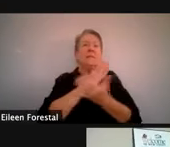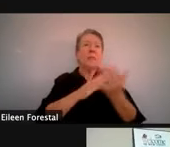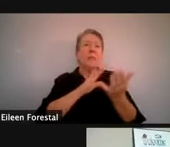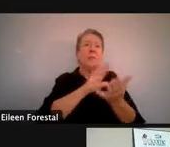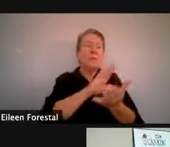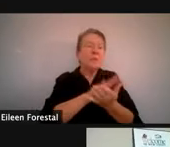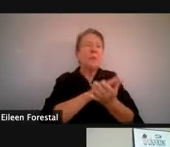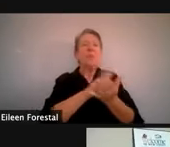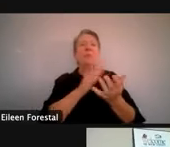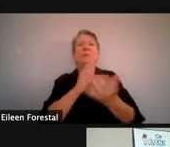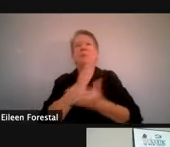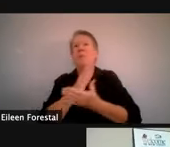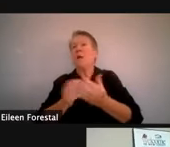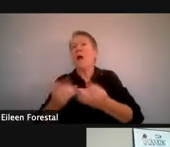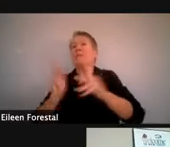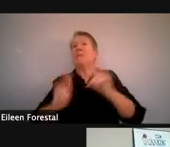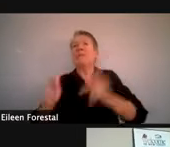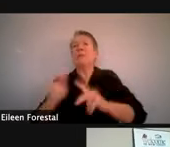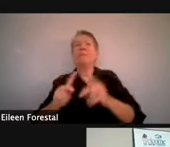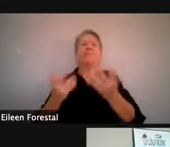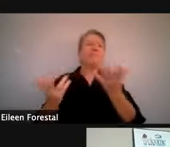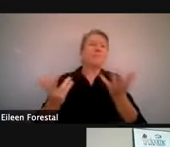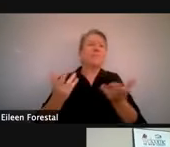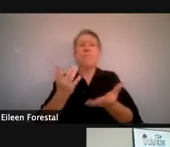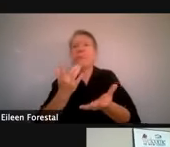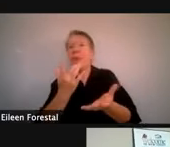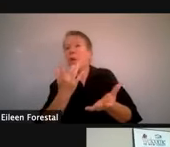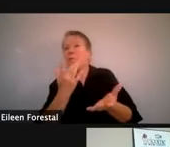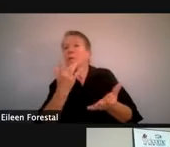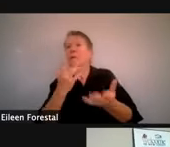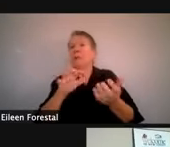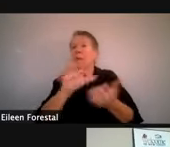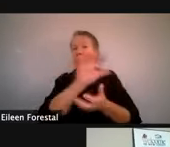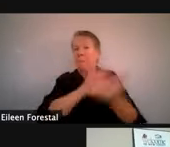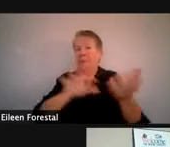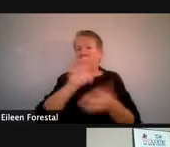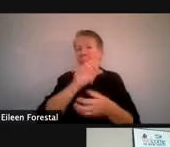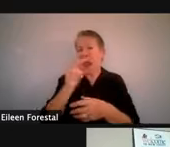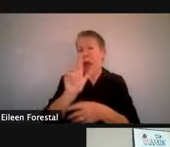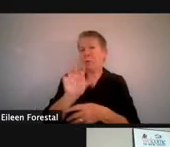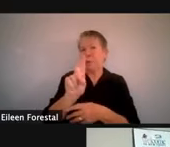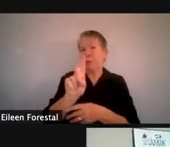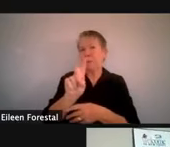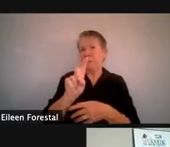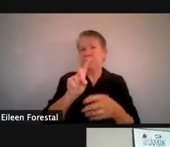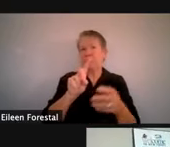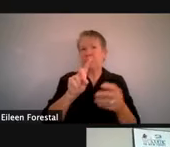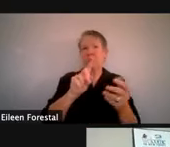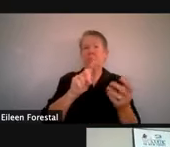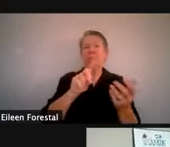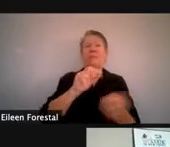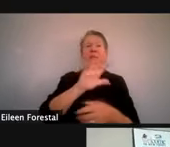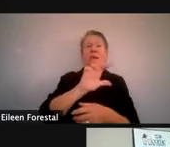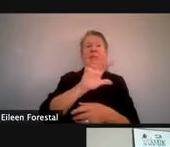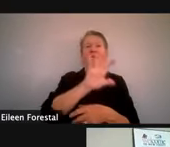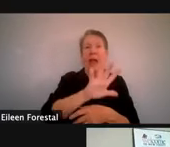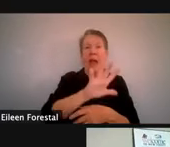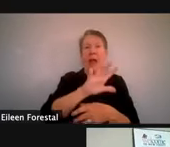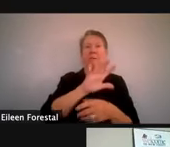toward hybrid. Hybrid is now 505, remote is down to 169, all in person is